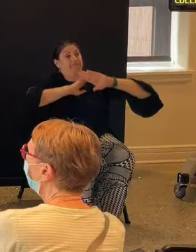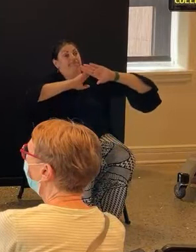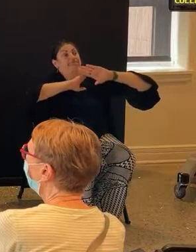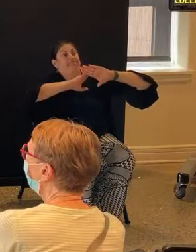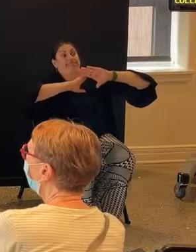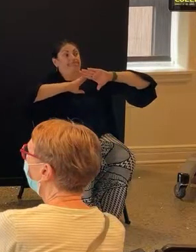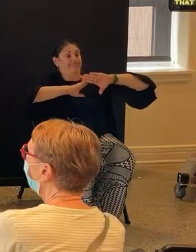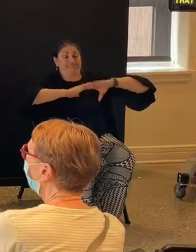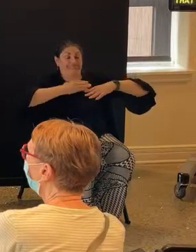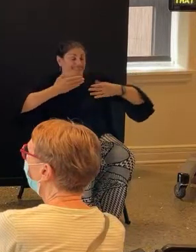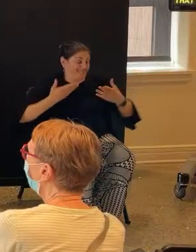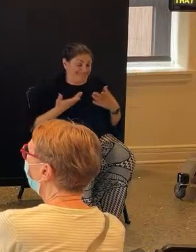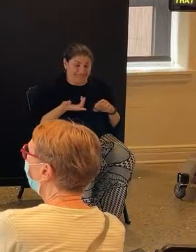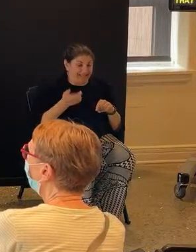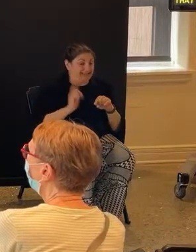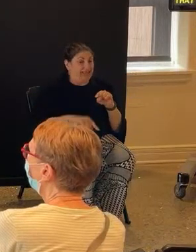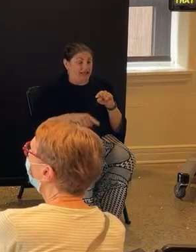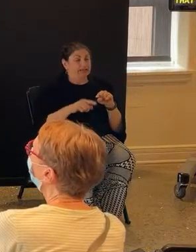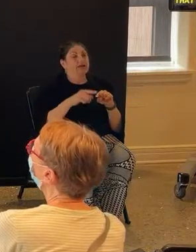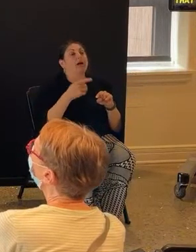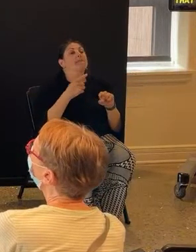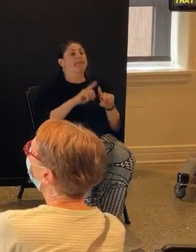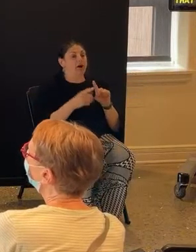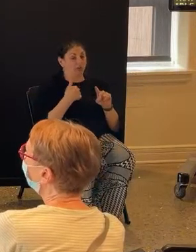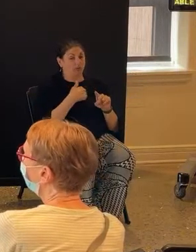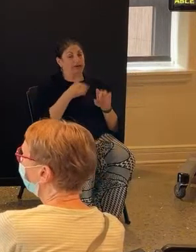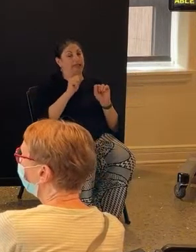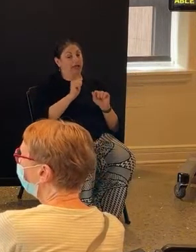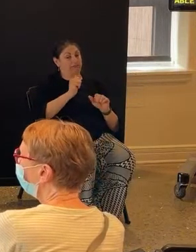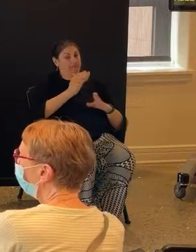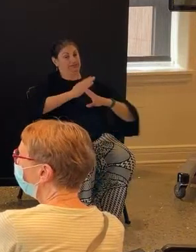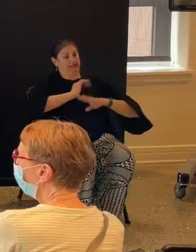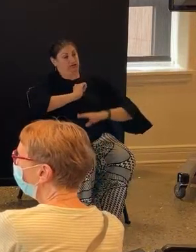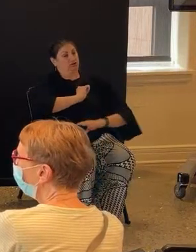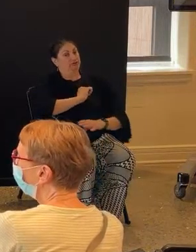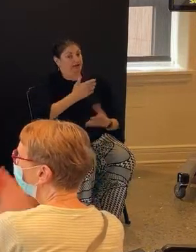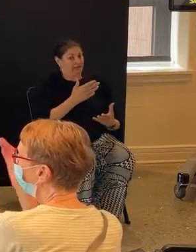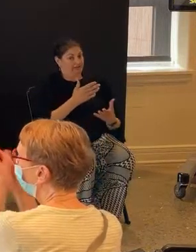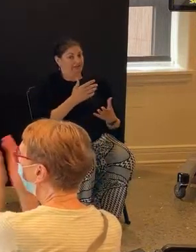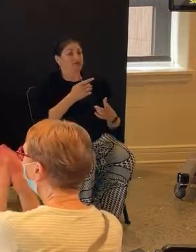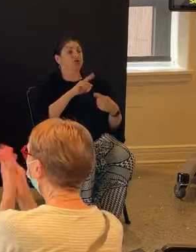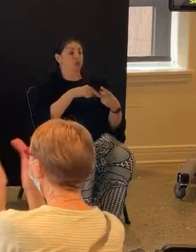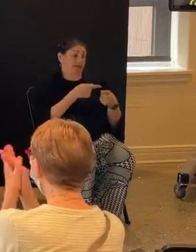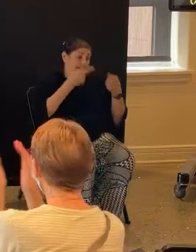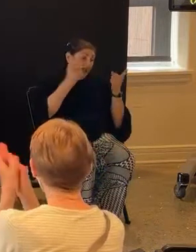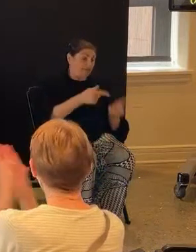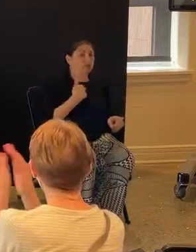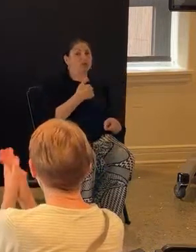does happen, we'll be able to bounce back. So thank you.